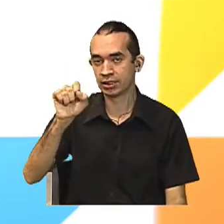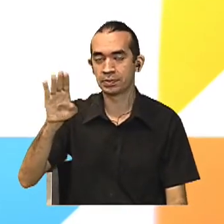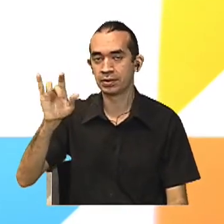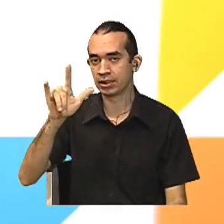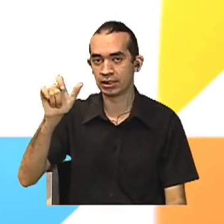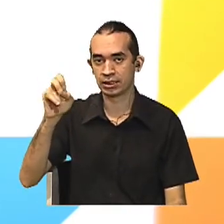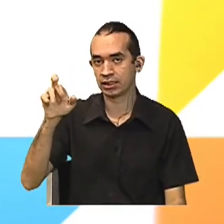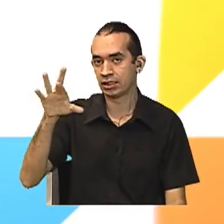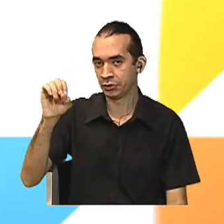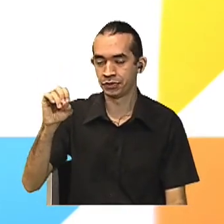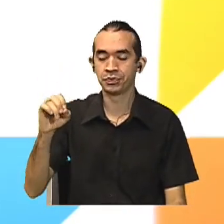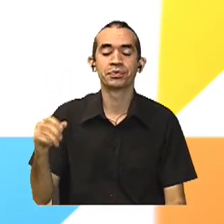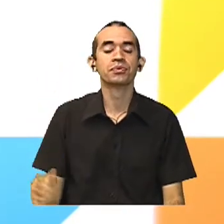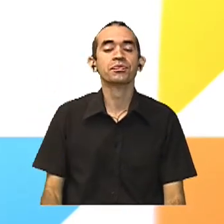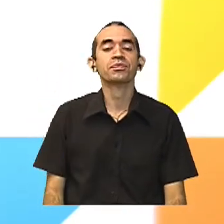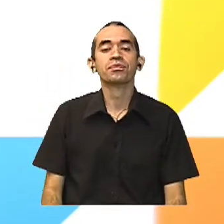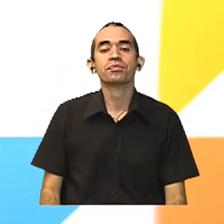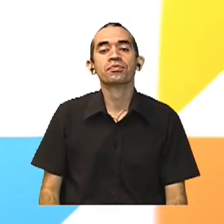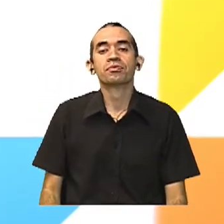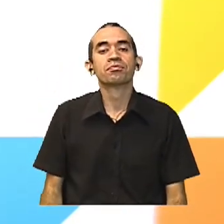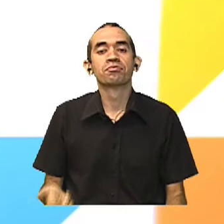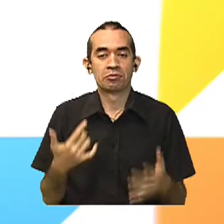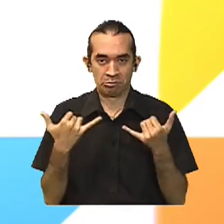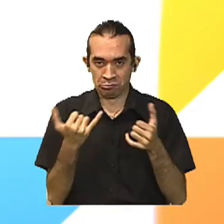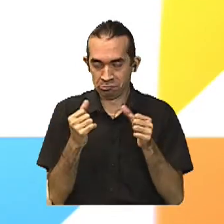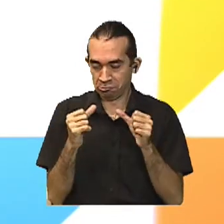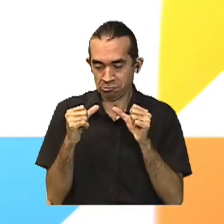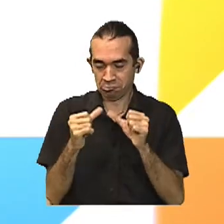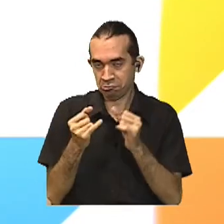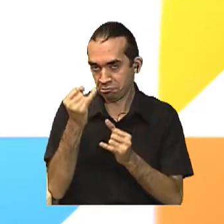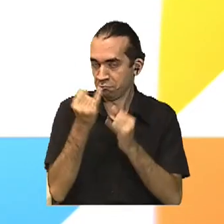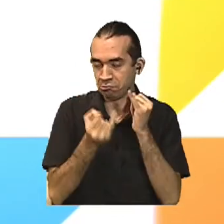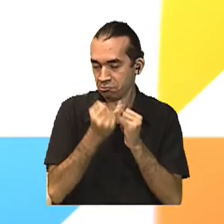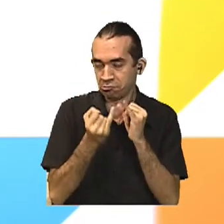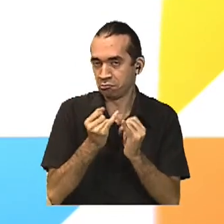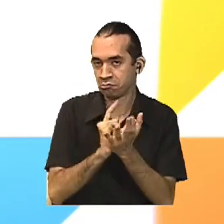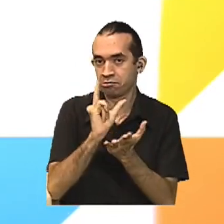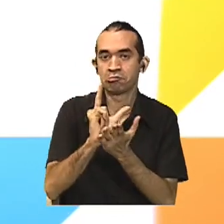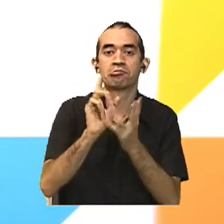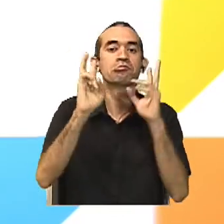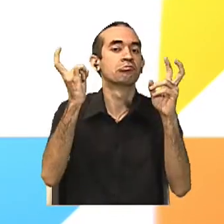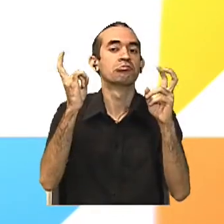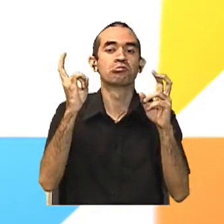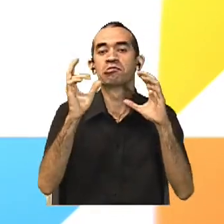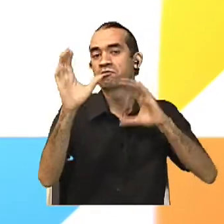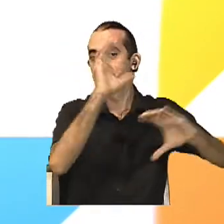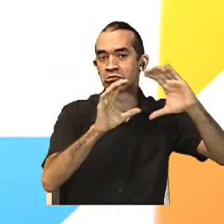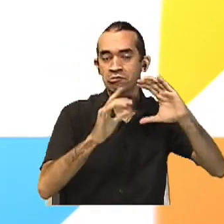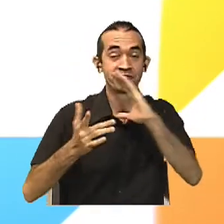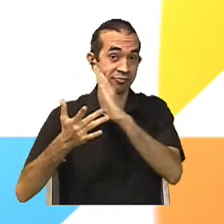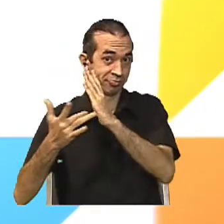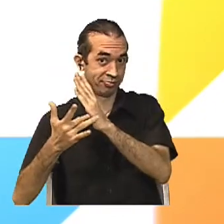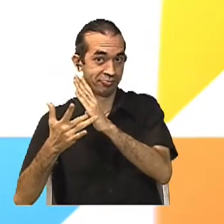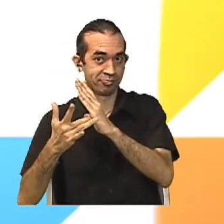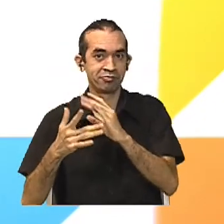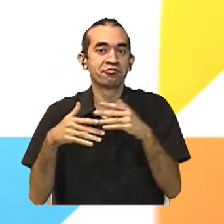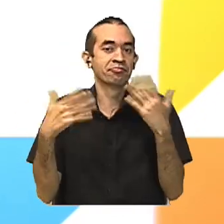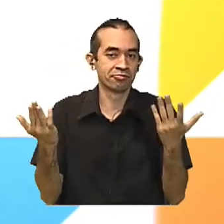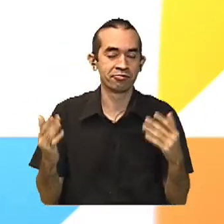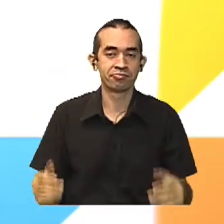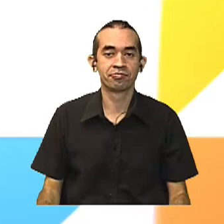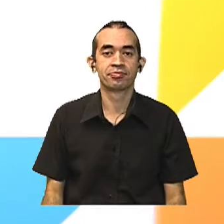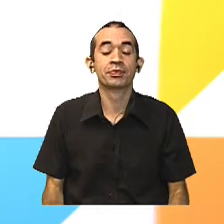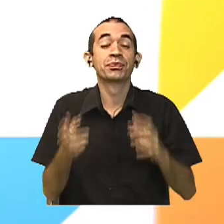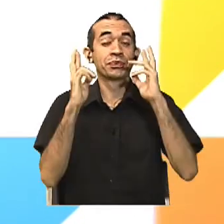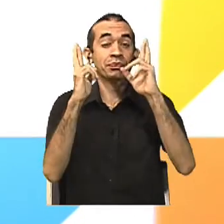we are going to continue with the nice lesson about science and technology. So I